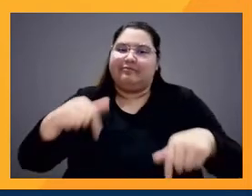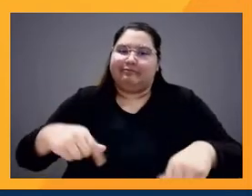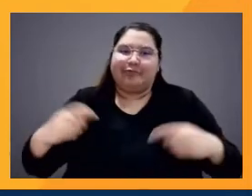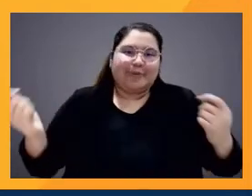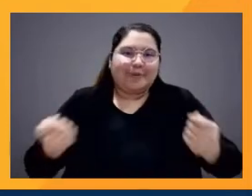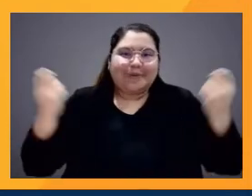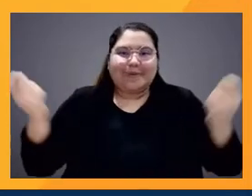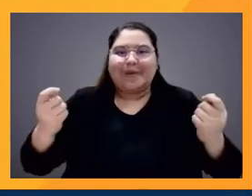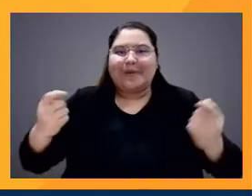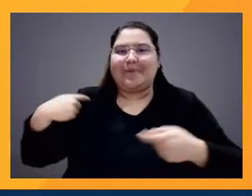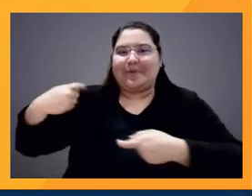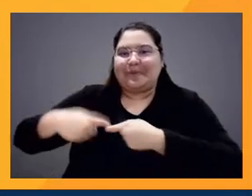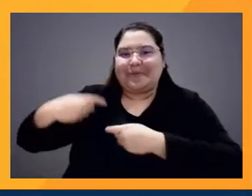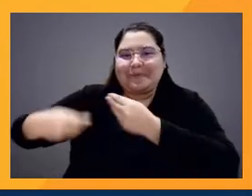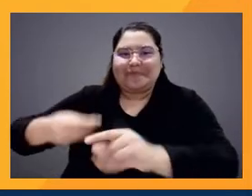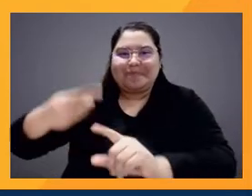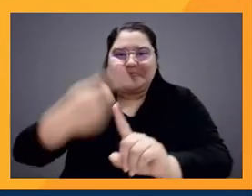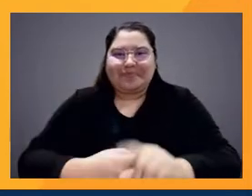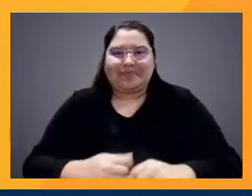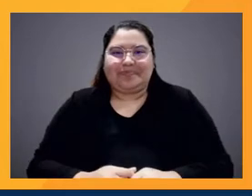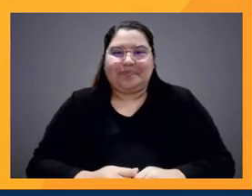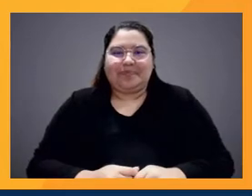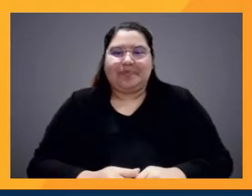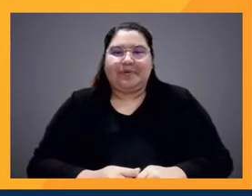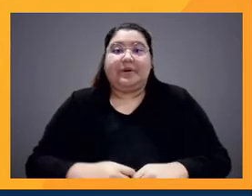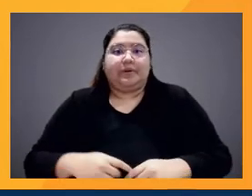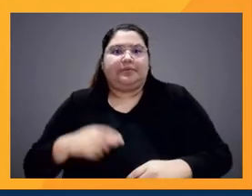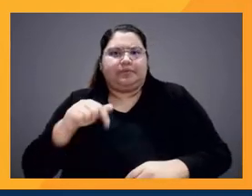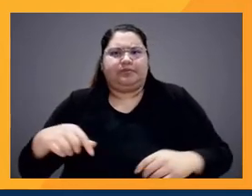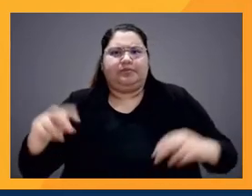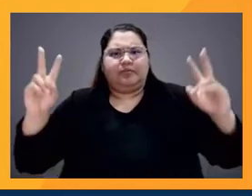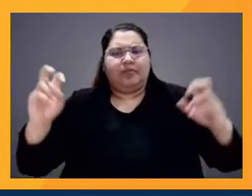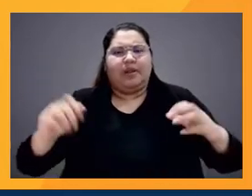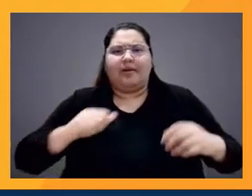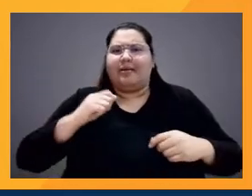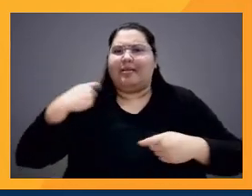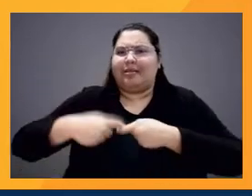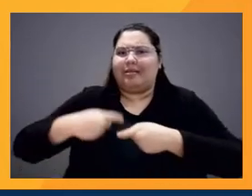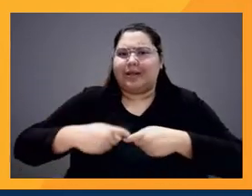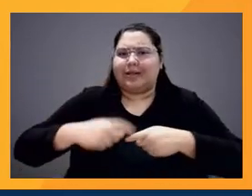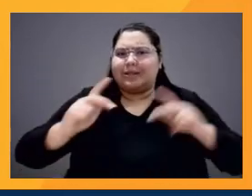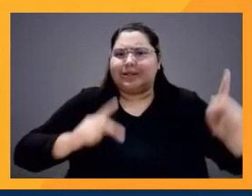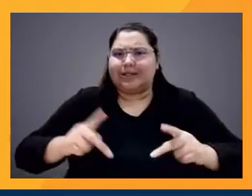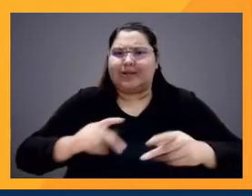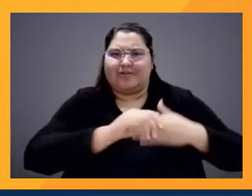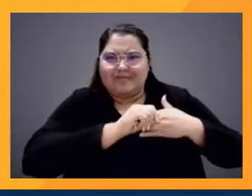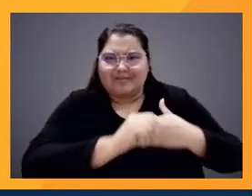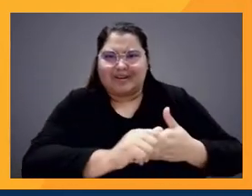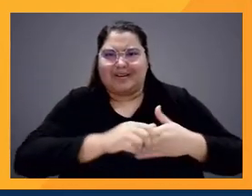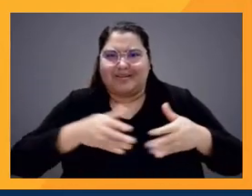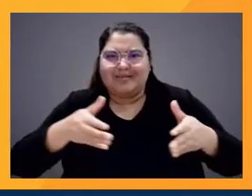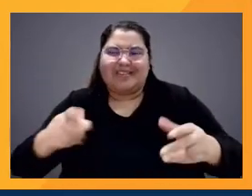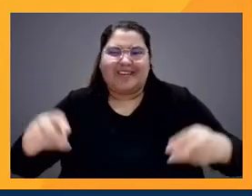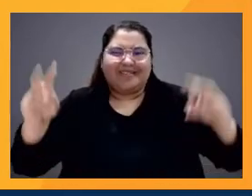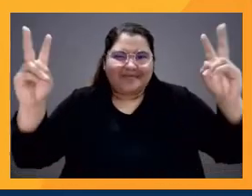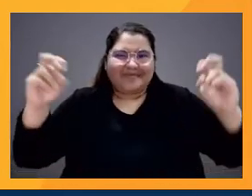Presente, Latinos Leading the Way is the theme of our annual conference and awards gala this year. The speakers,